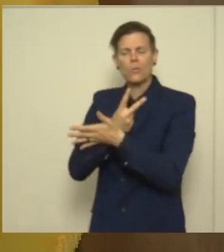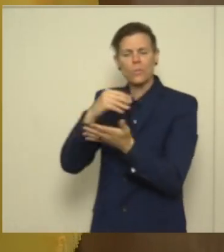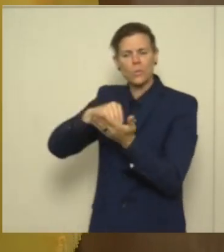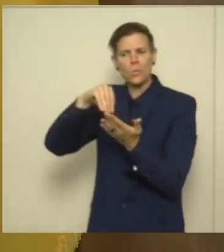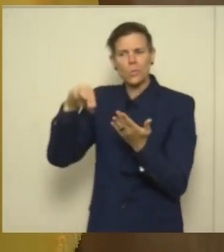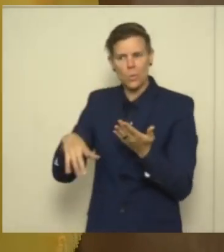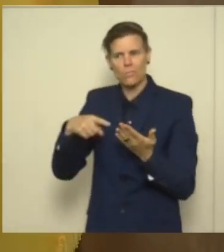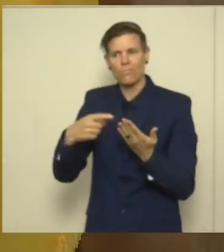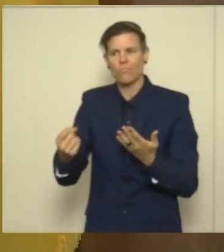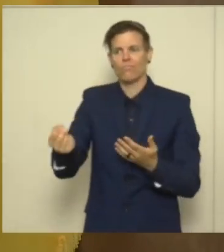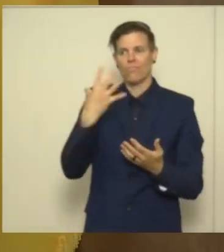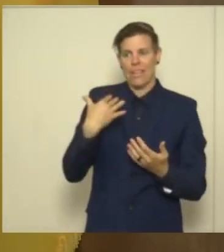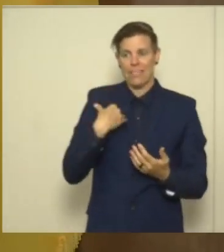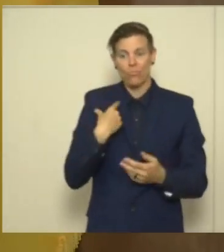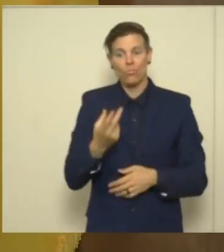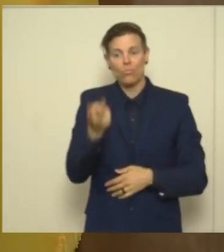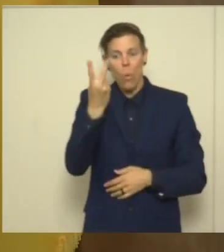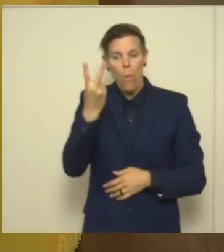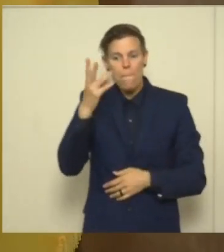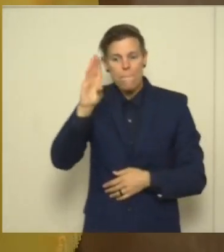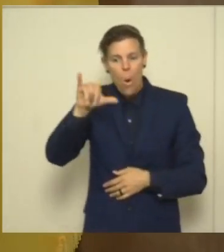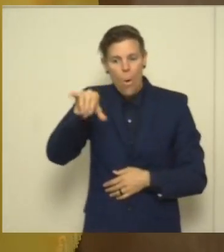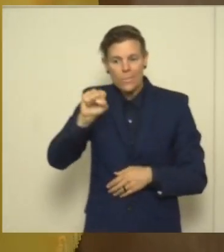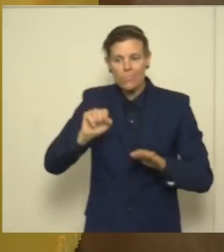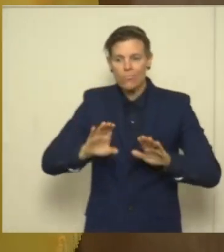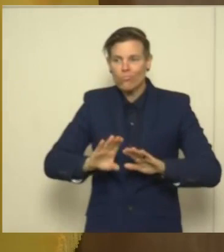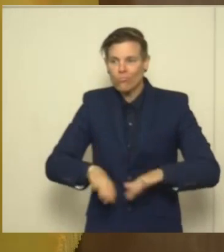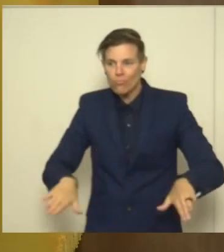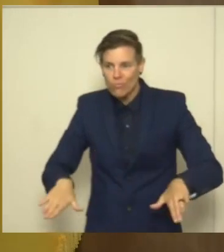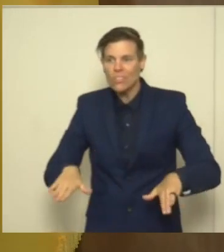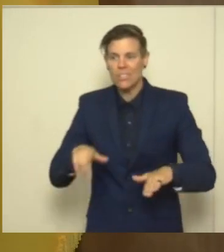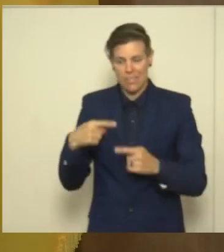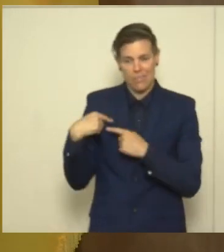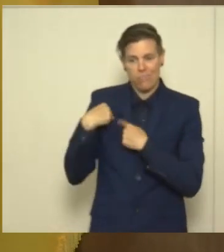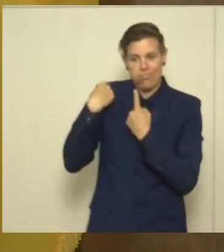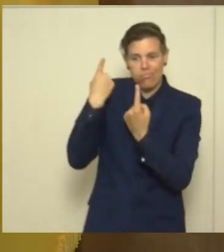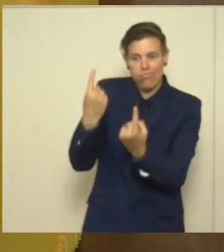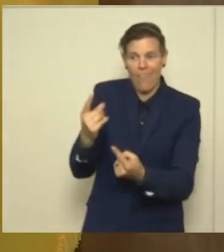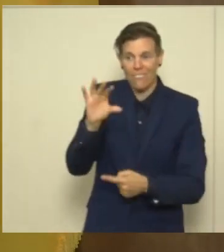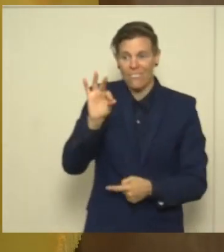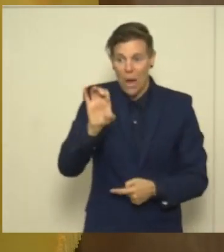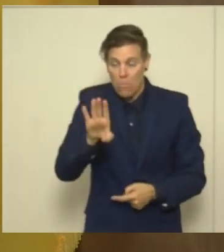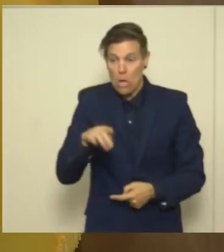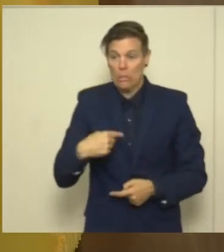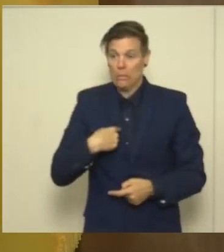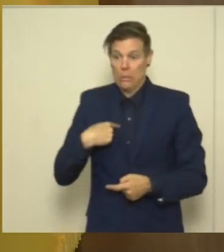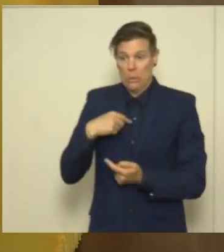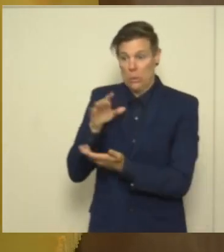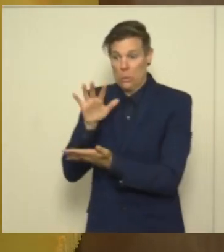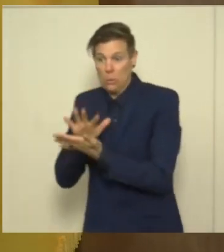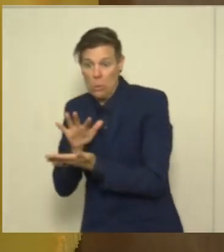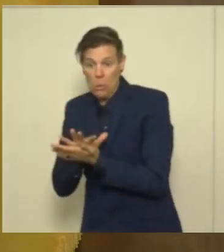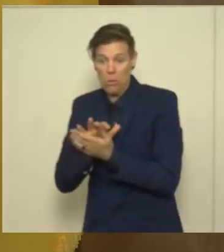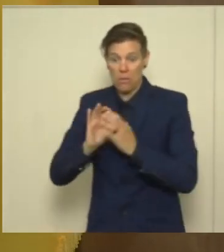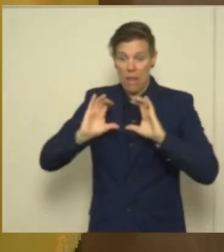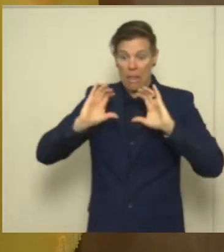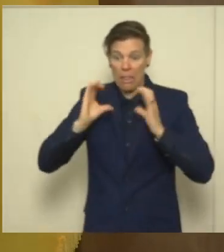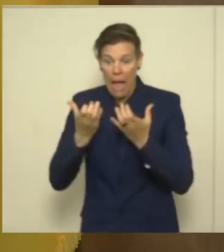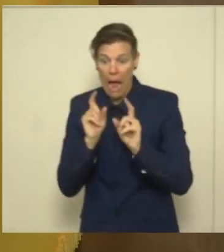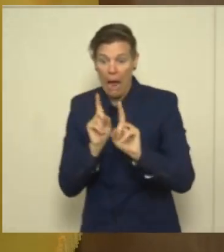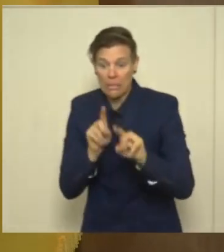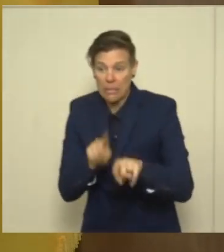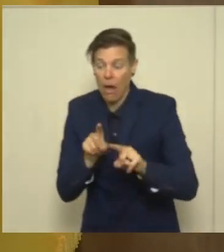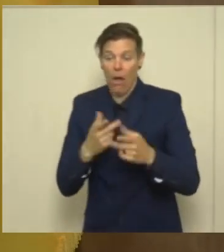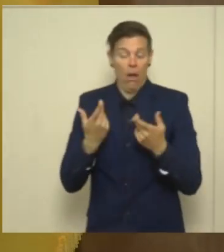since February. Trying to balance class and children has been a struggle and has already caused us to miss classes and other